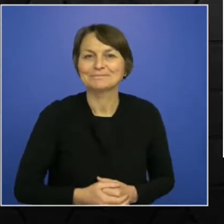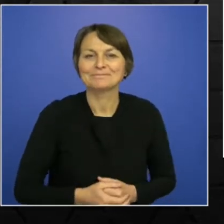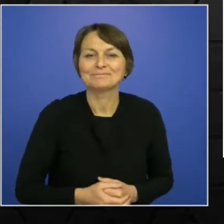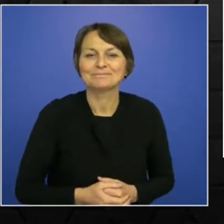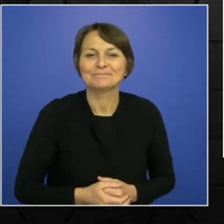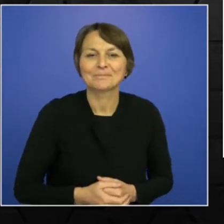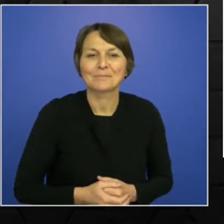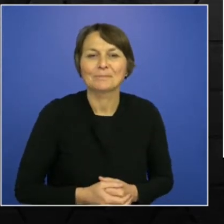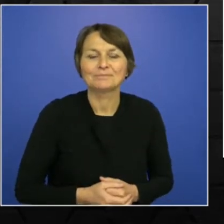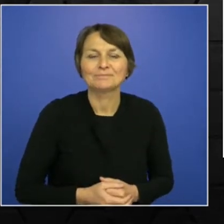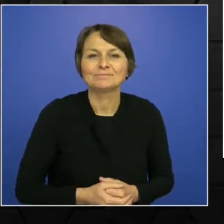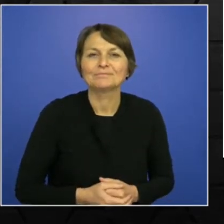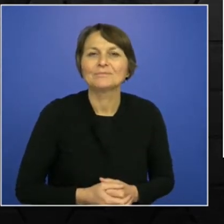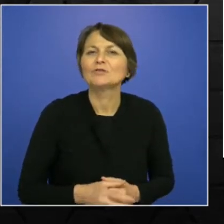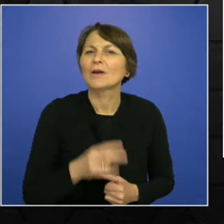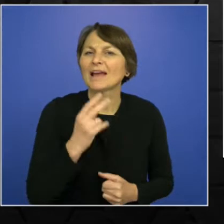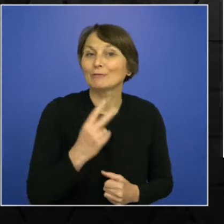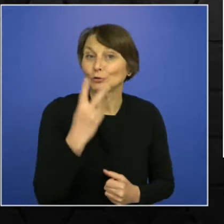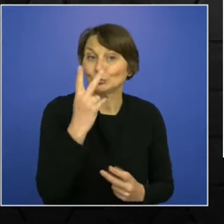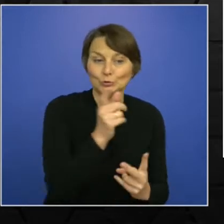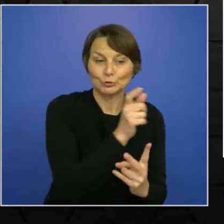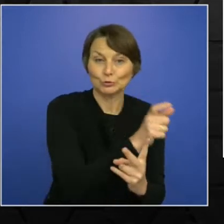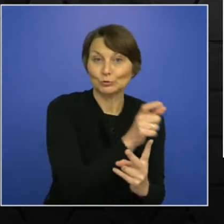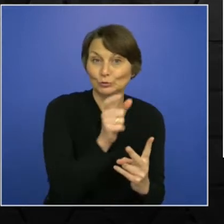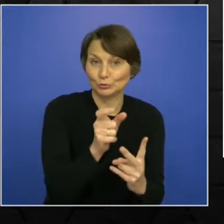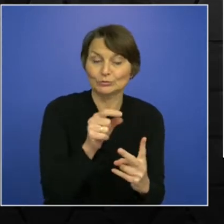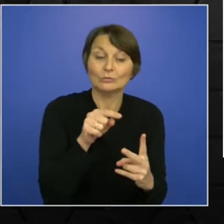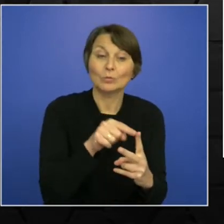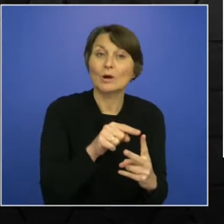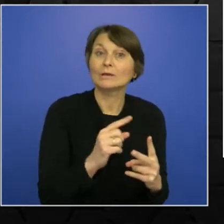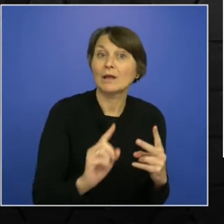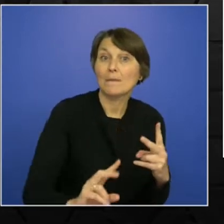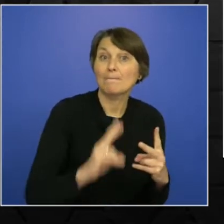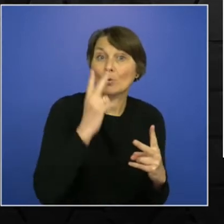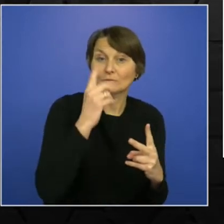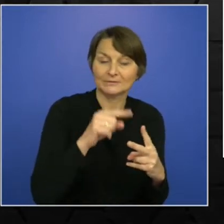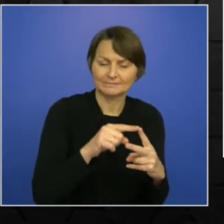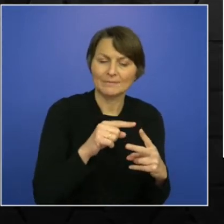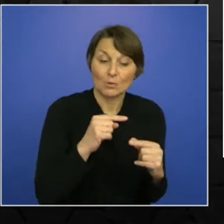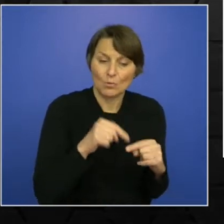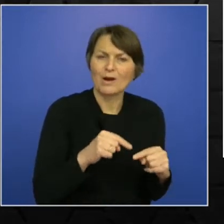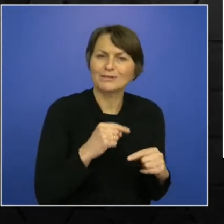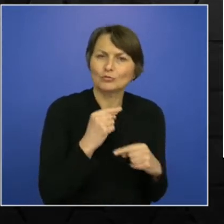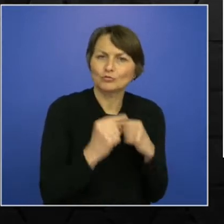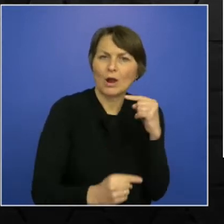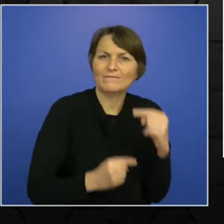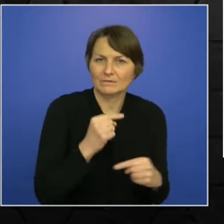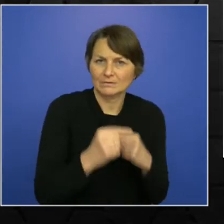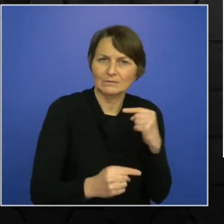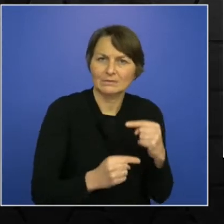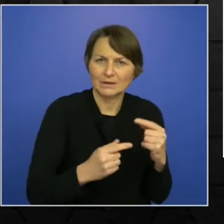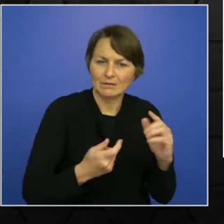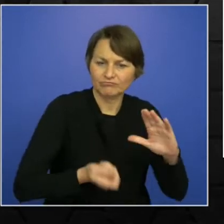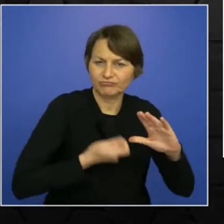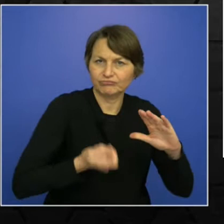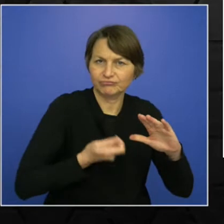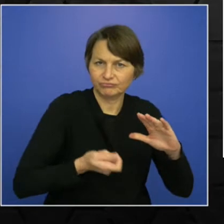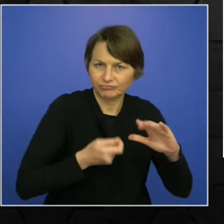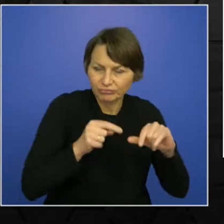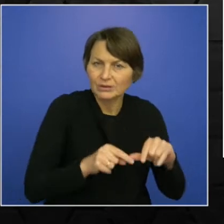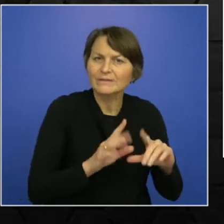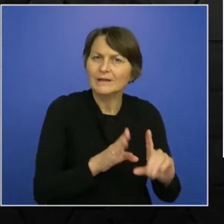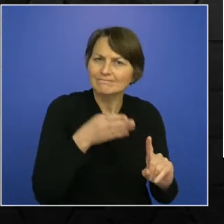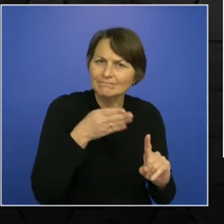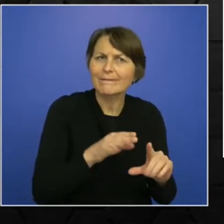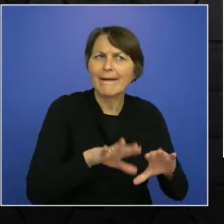two main components. So you have a driver, okay, which is like the master, which is controlling all, like which node to